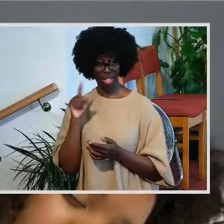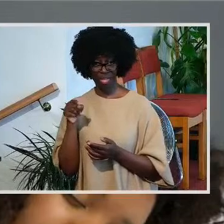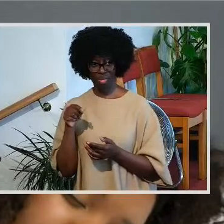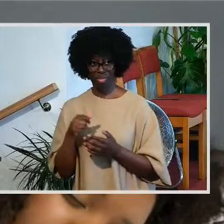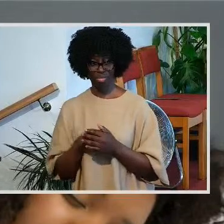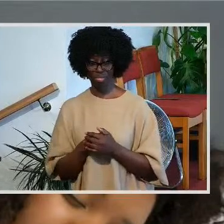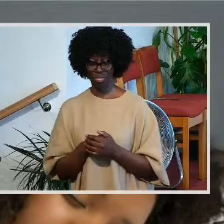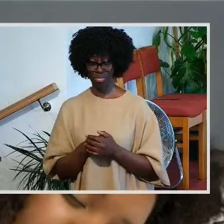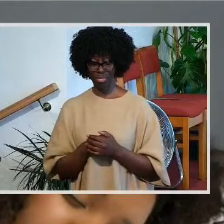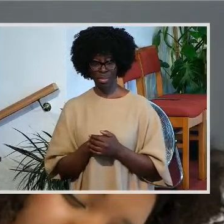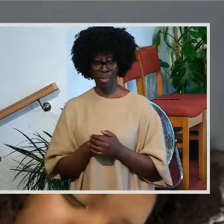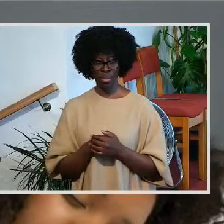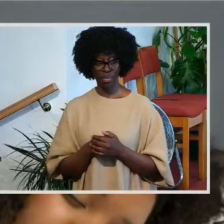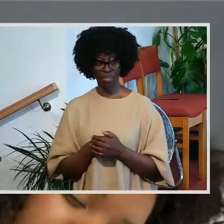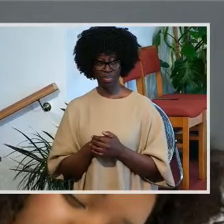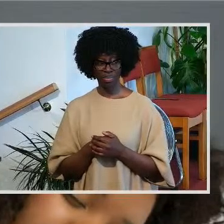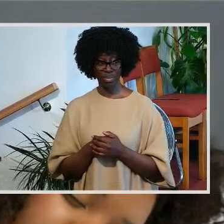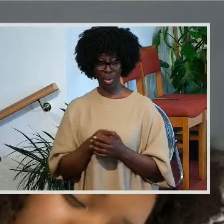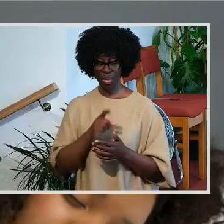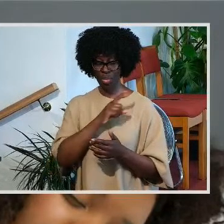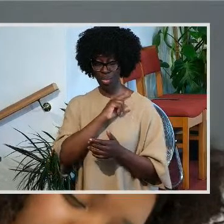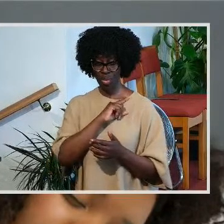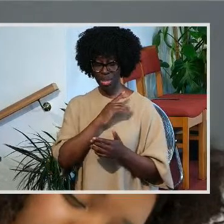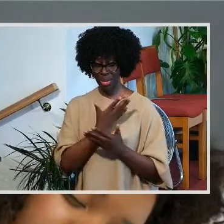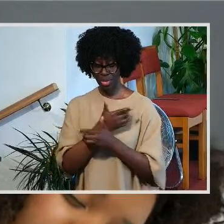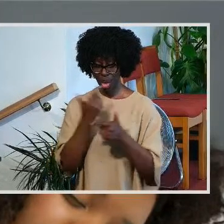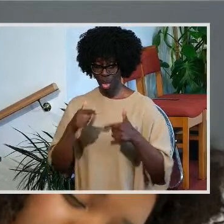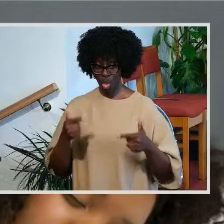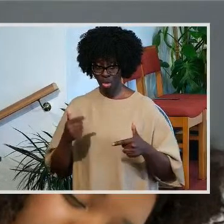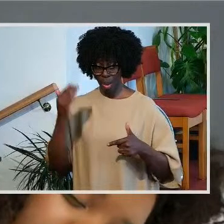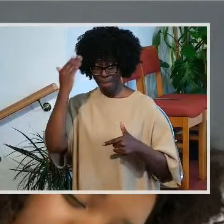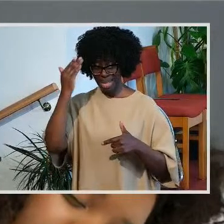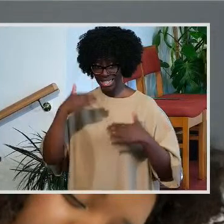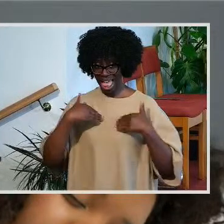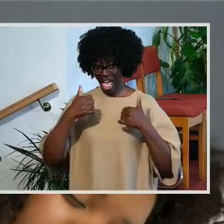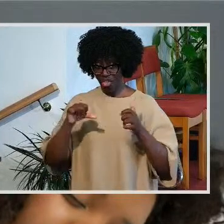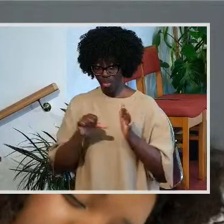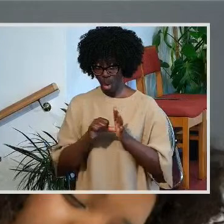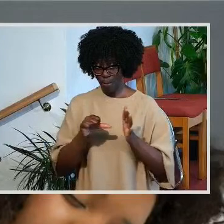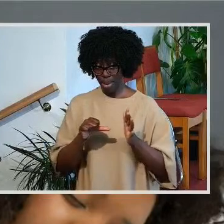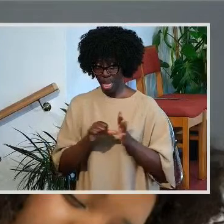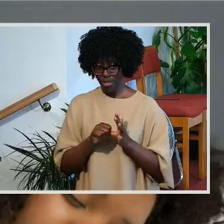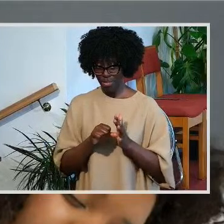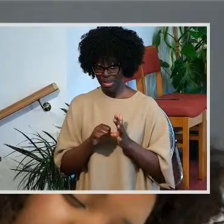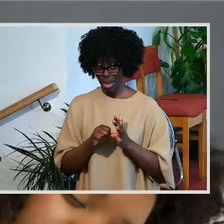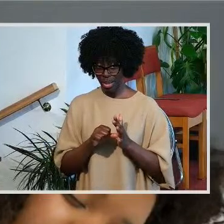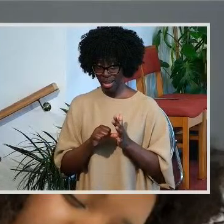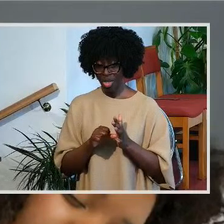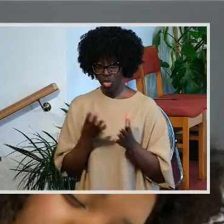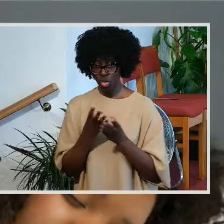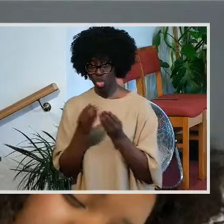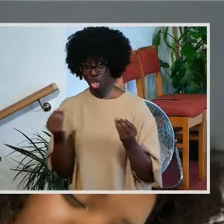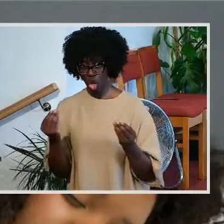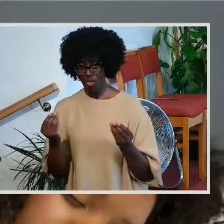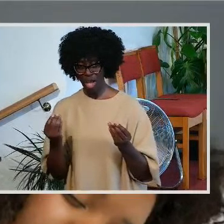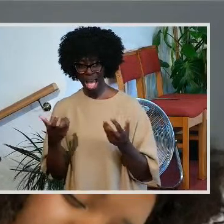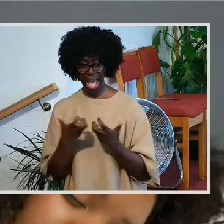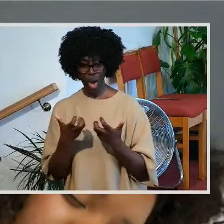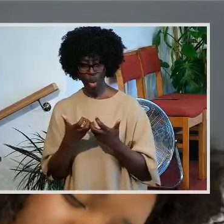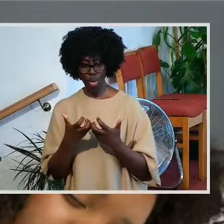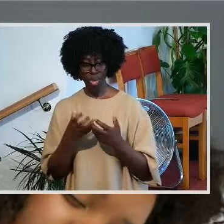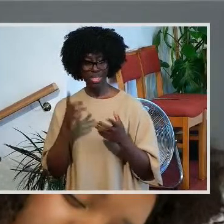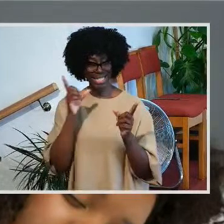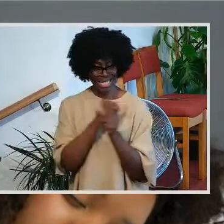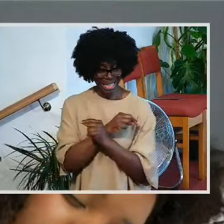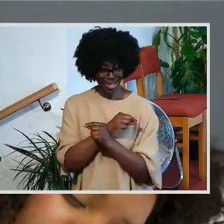a lot of the mental health problems going on in the world right now can actually be solved if people slept more. If we're